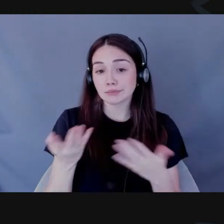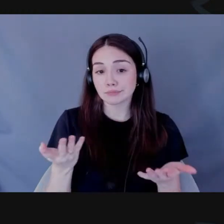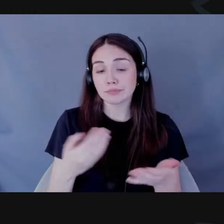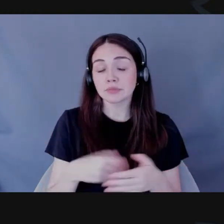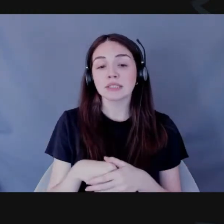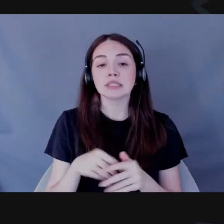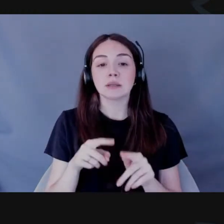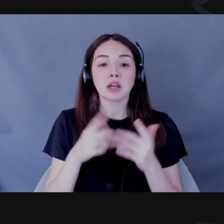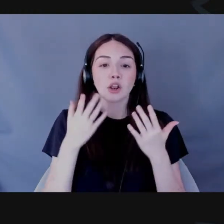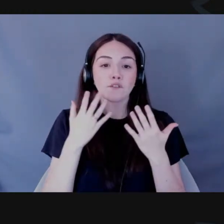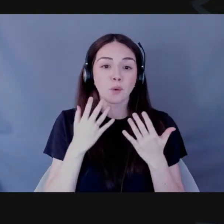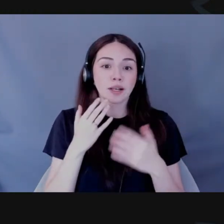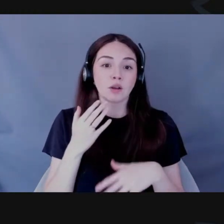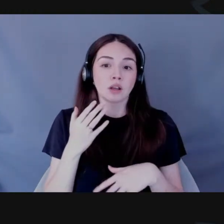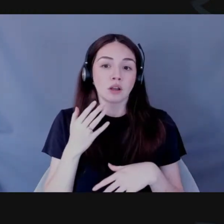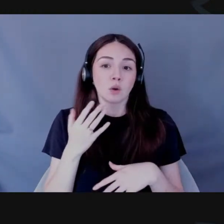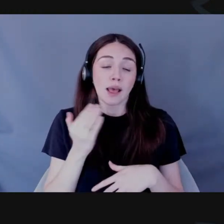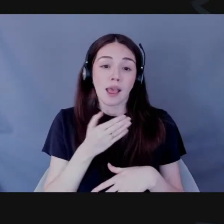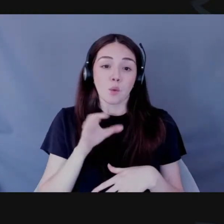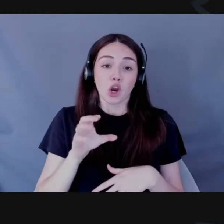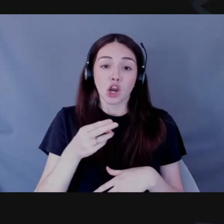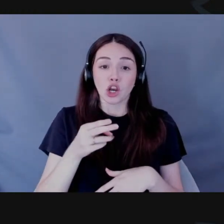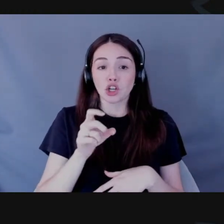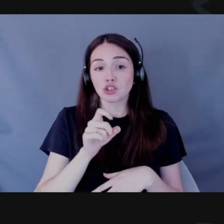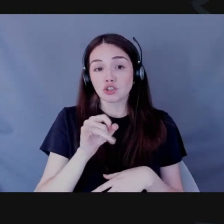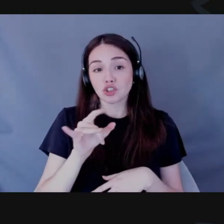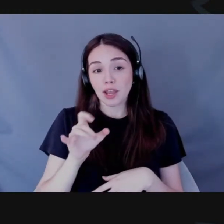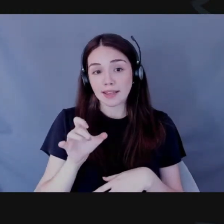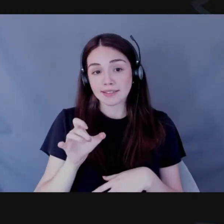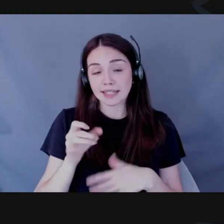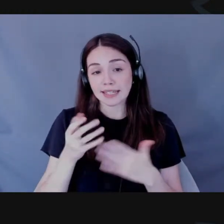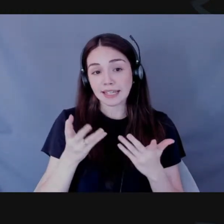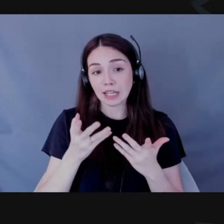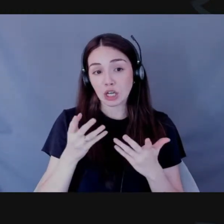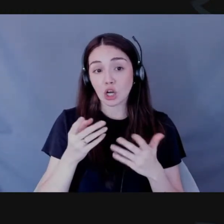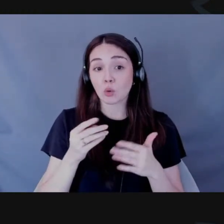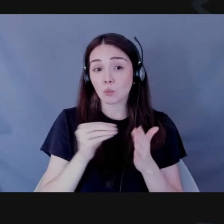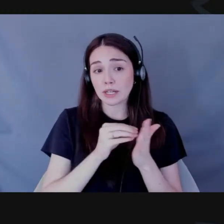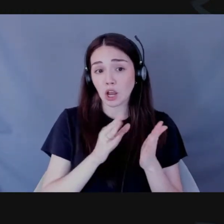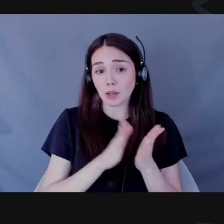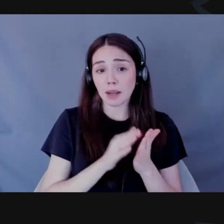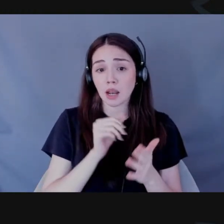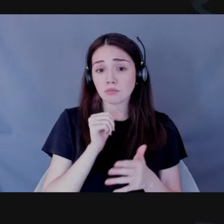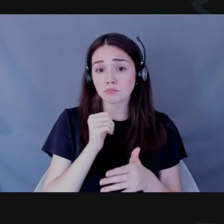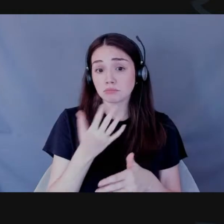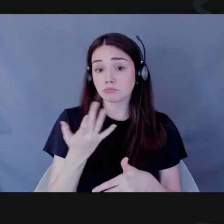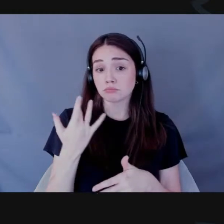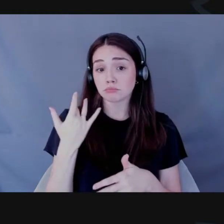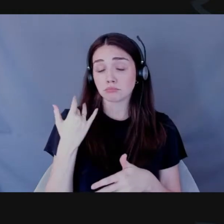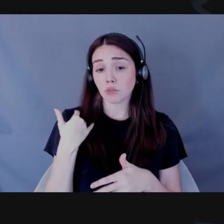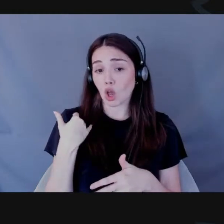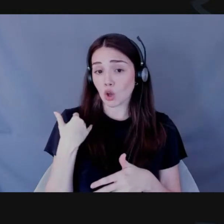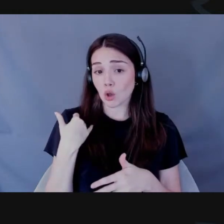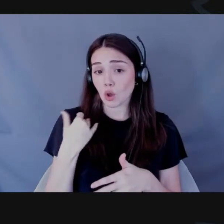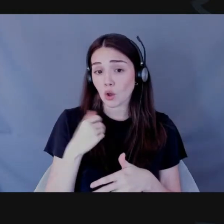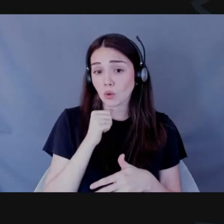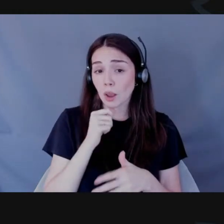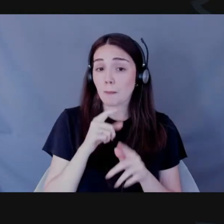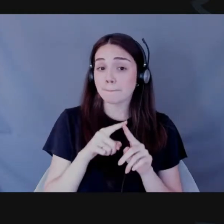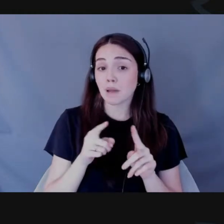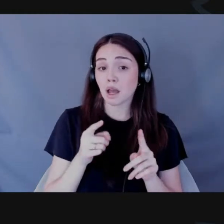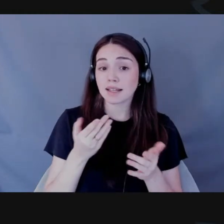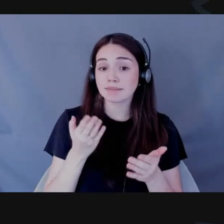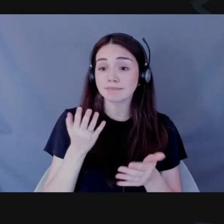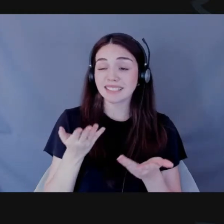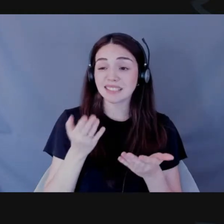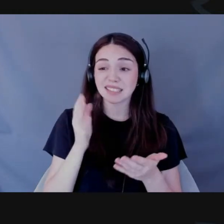our own Chessie, sighted and maybe documented not so long ago around the bay, does not appear to be so formidable a